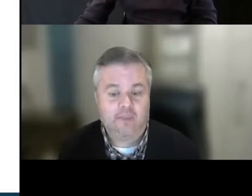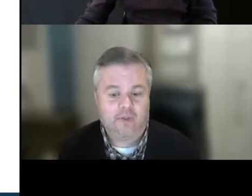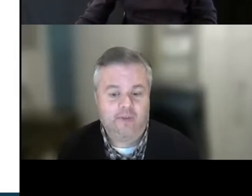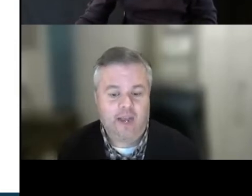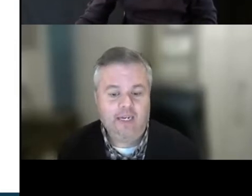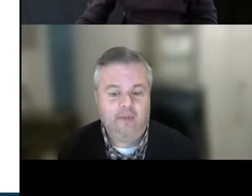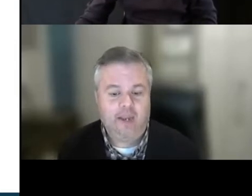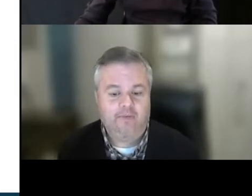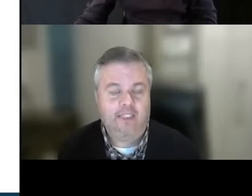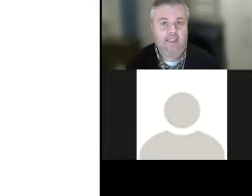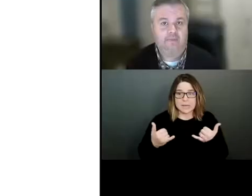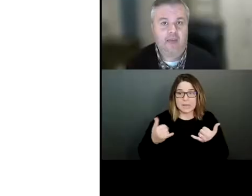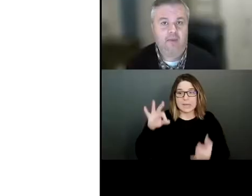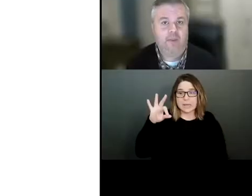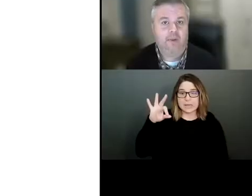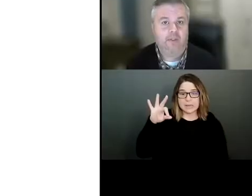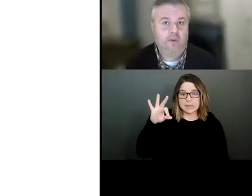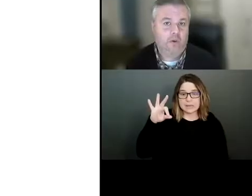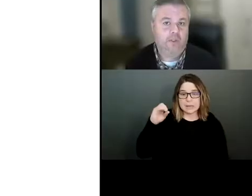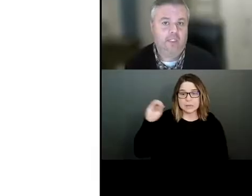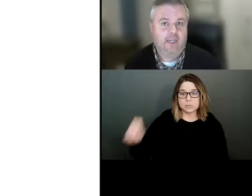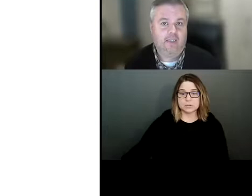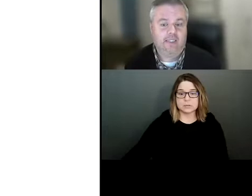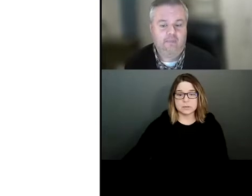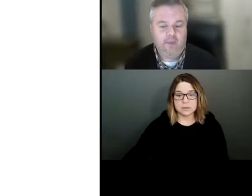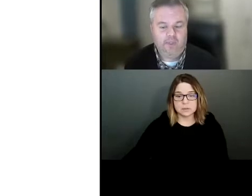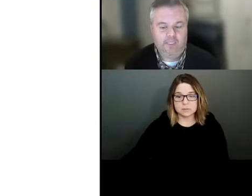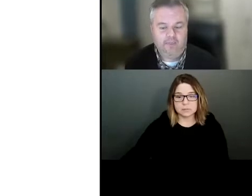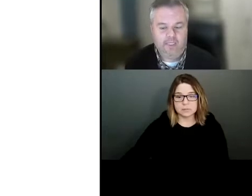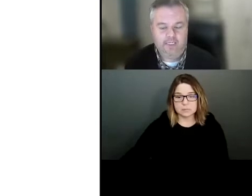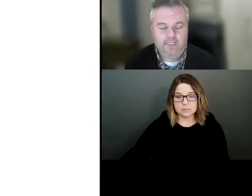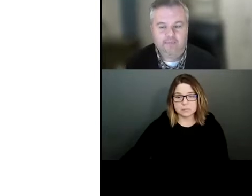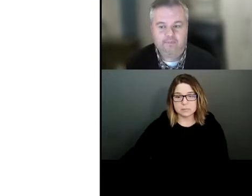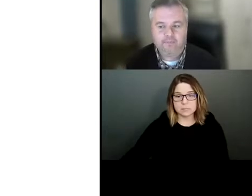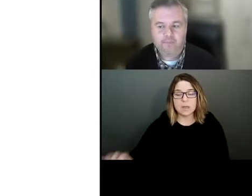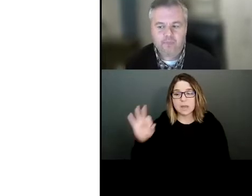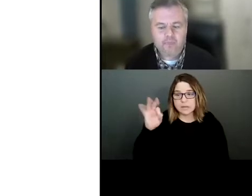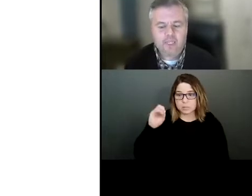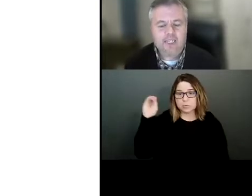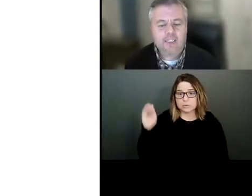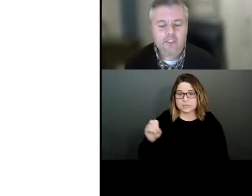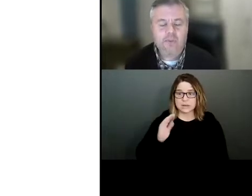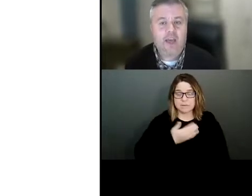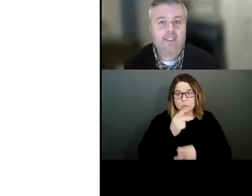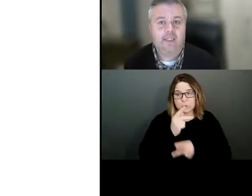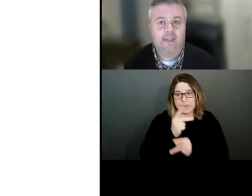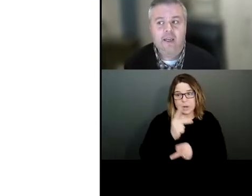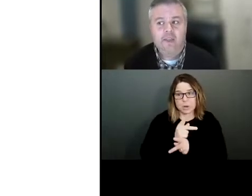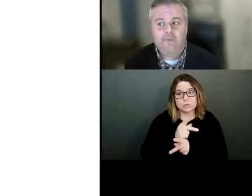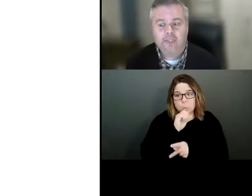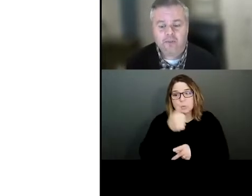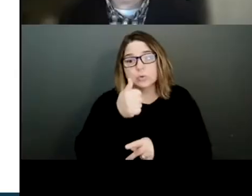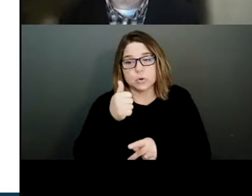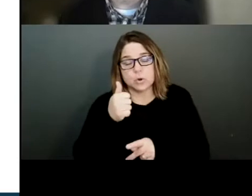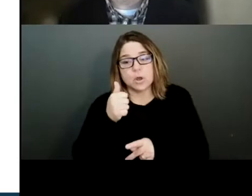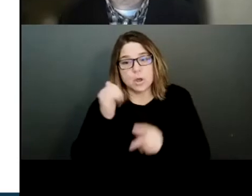is provided by friends and family members to older adults and people with disabilities. In 2000, the